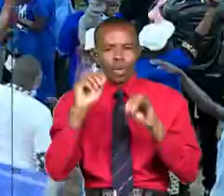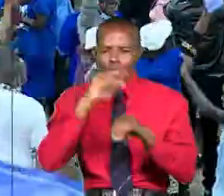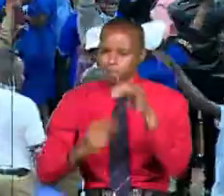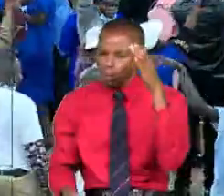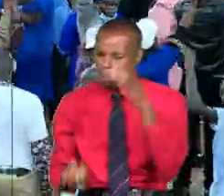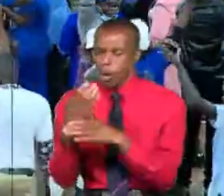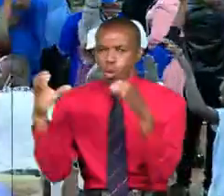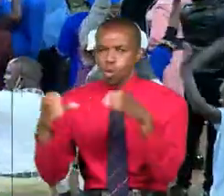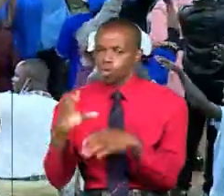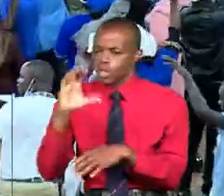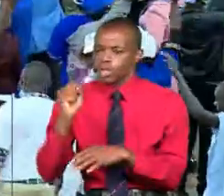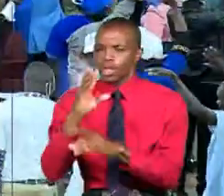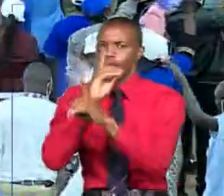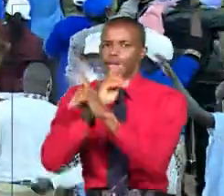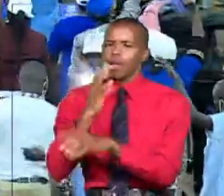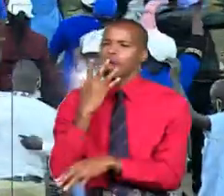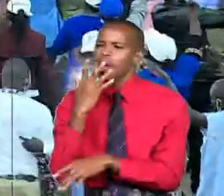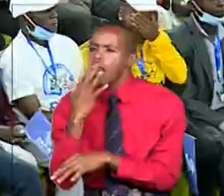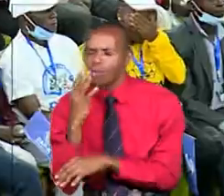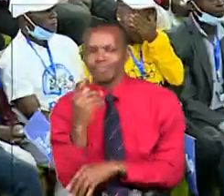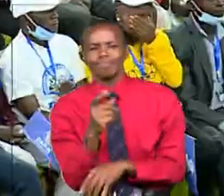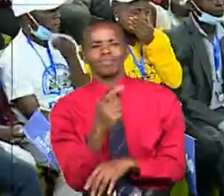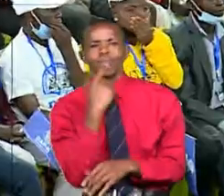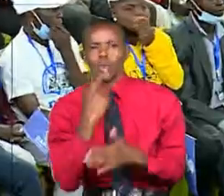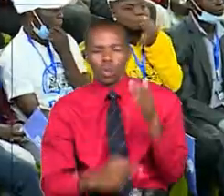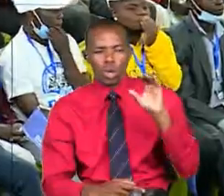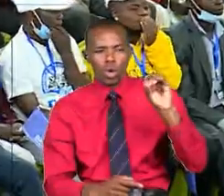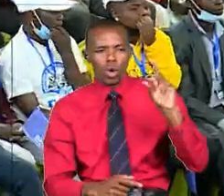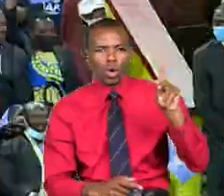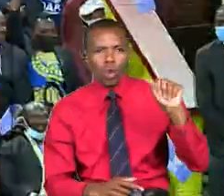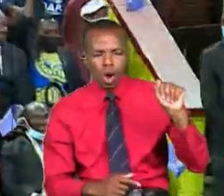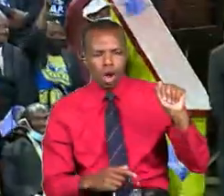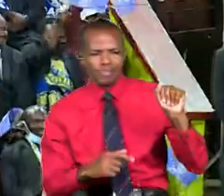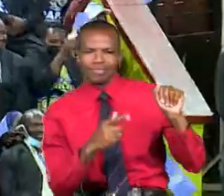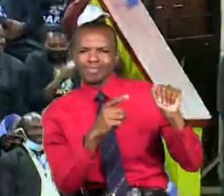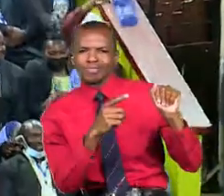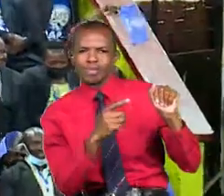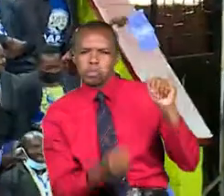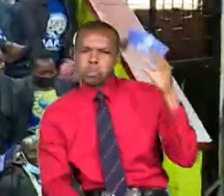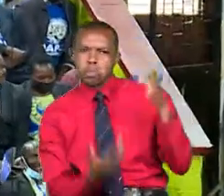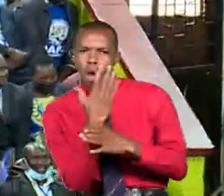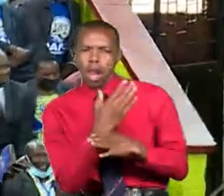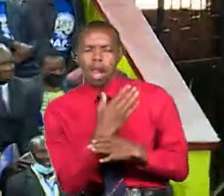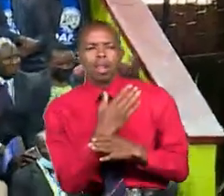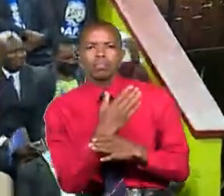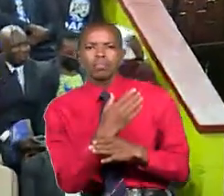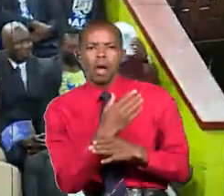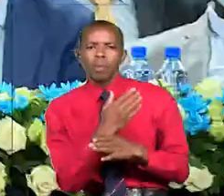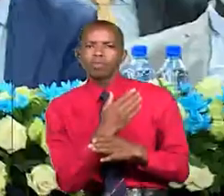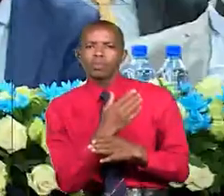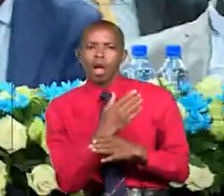party, CS Eugene Omalwa has quashed the One Kenya Alliance hopes of winning the 2022 presidential